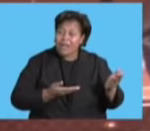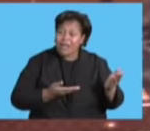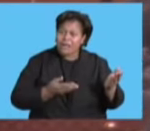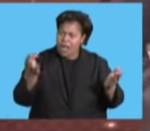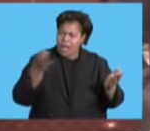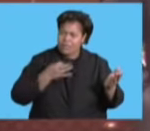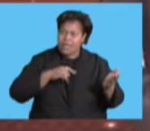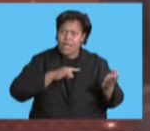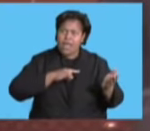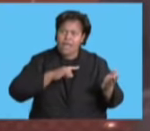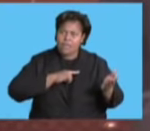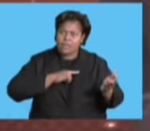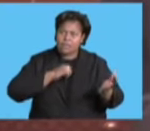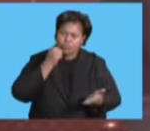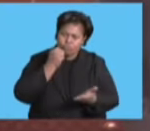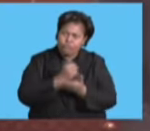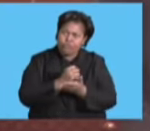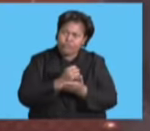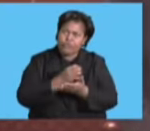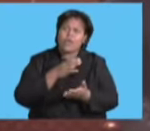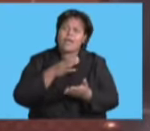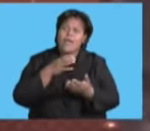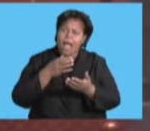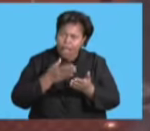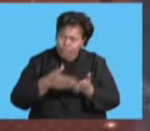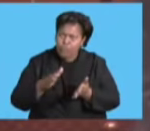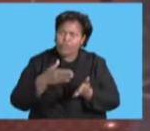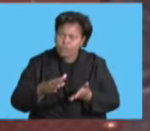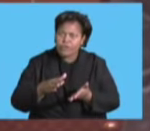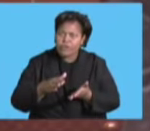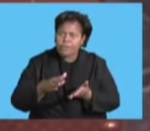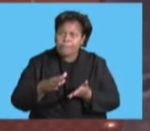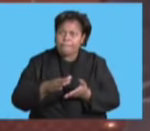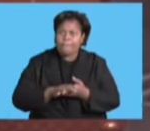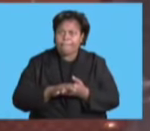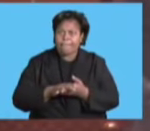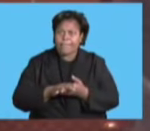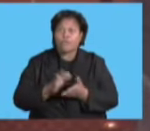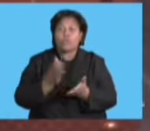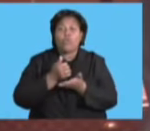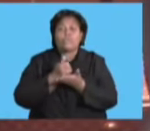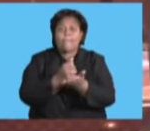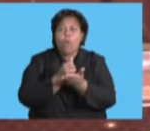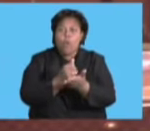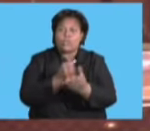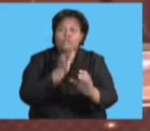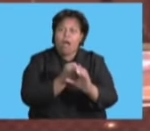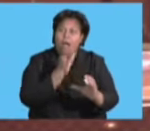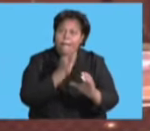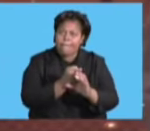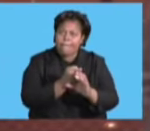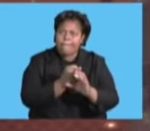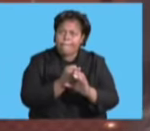asking us to give a seal of approval or otherwise to untruth over truth, injustice over